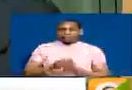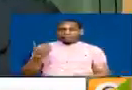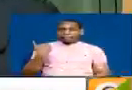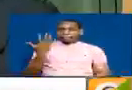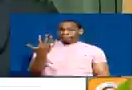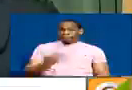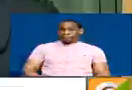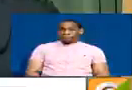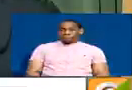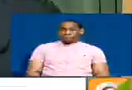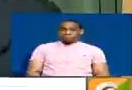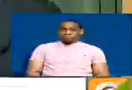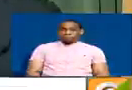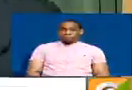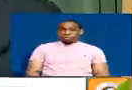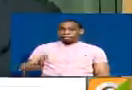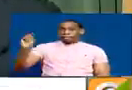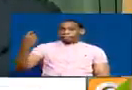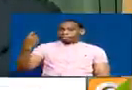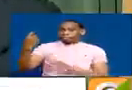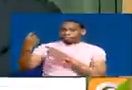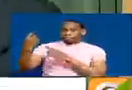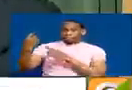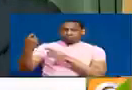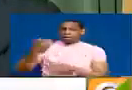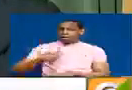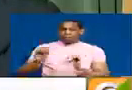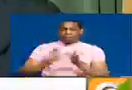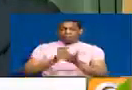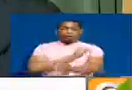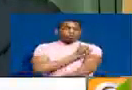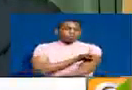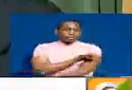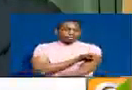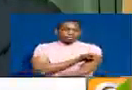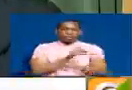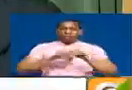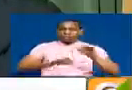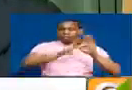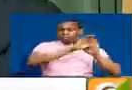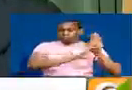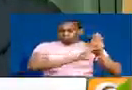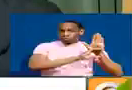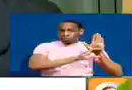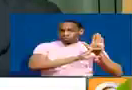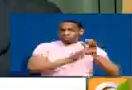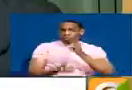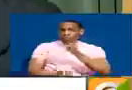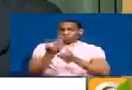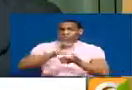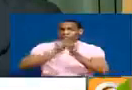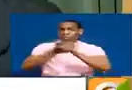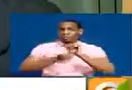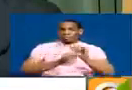5. The President does not have authority under the Constitution to